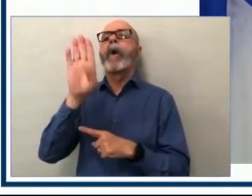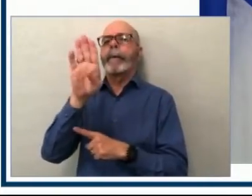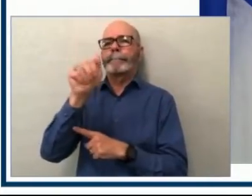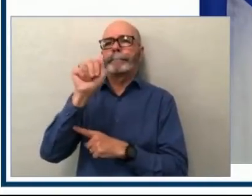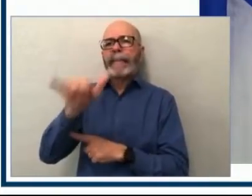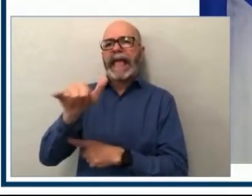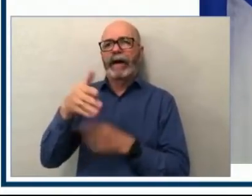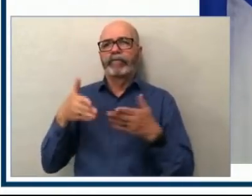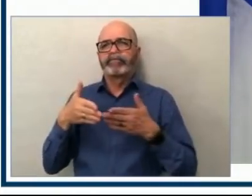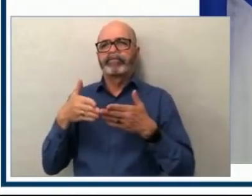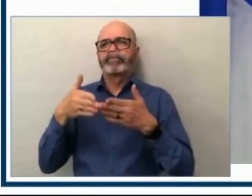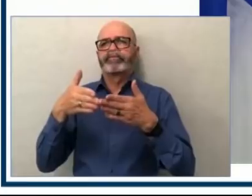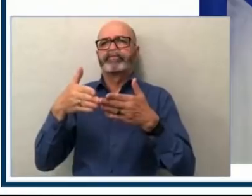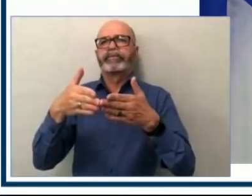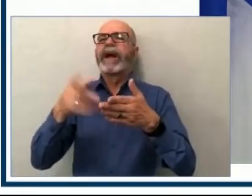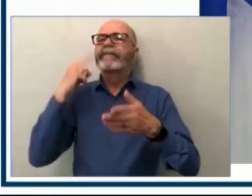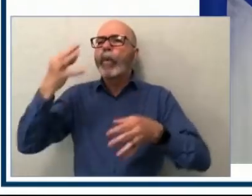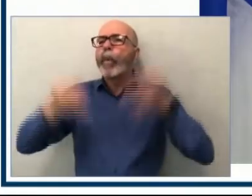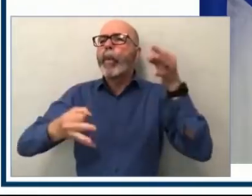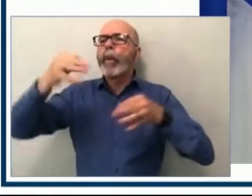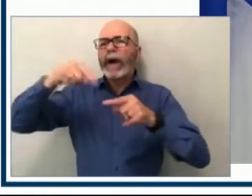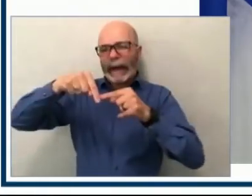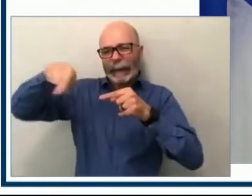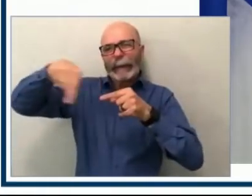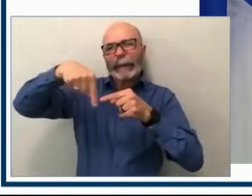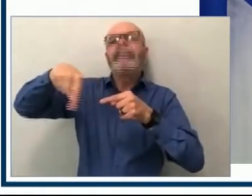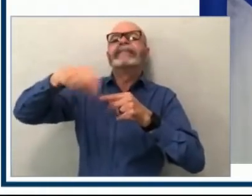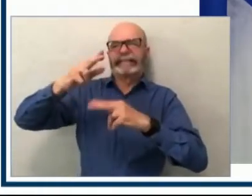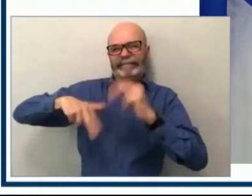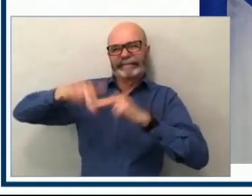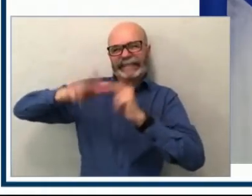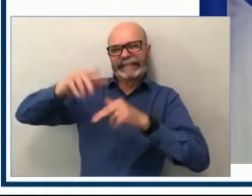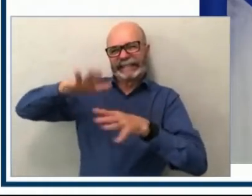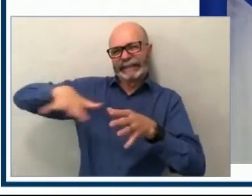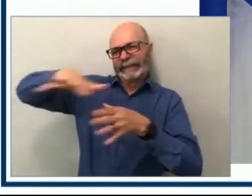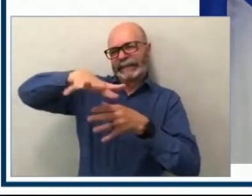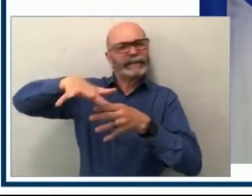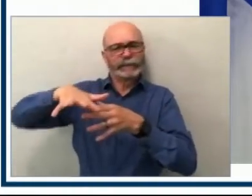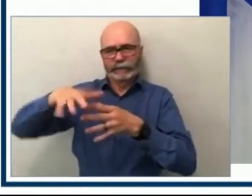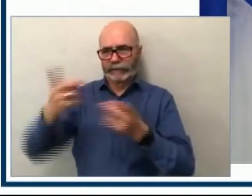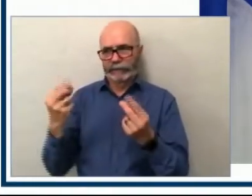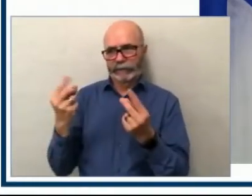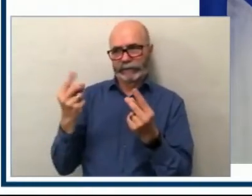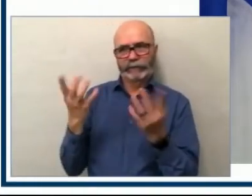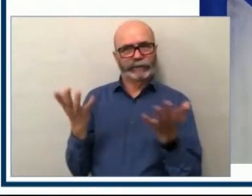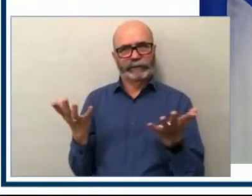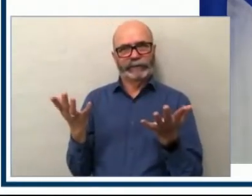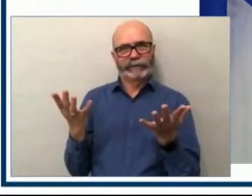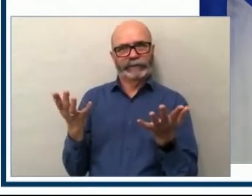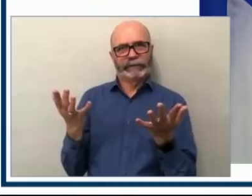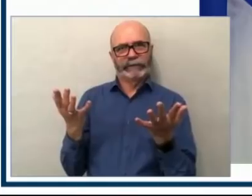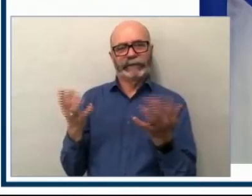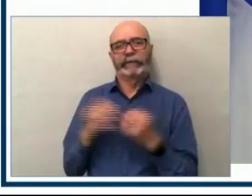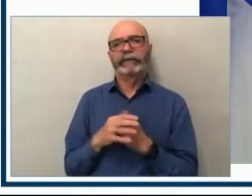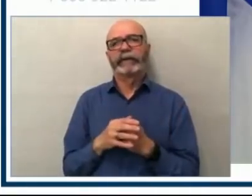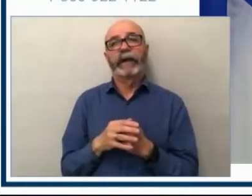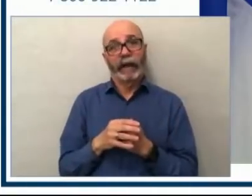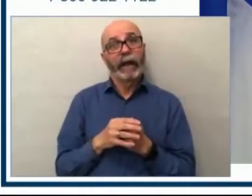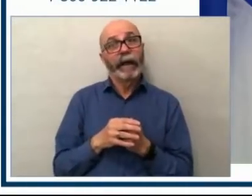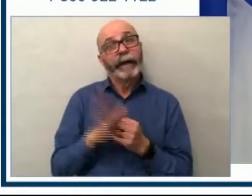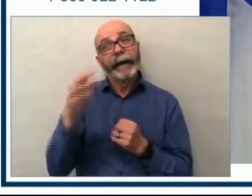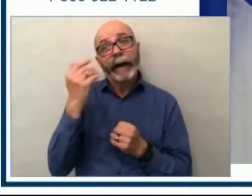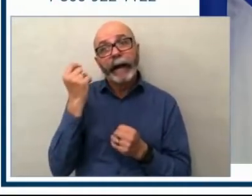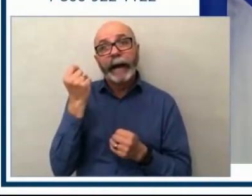is looking and reviewing what are its options. But it definitely tells you and sends a signal to the private sector what the